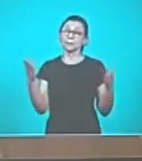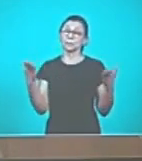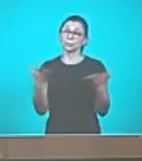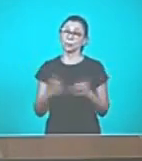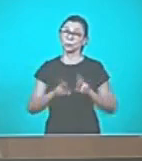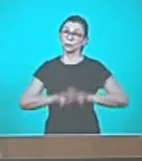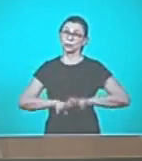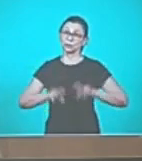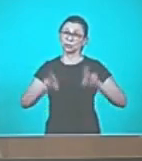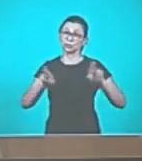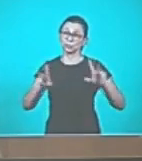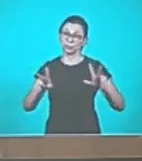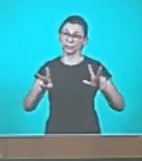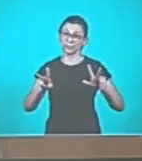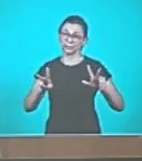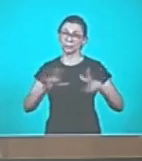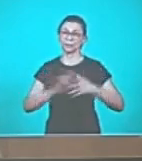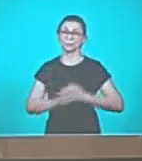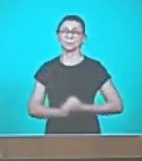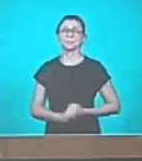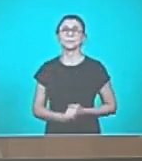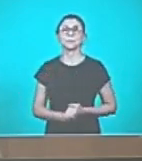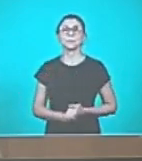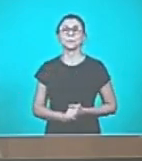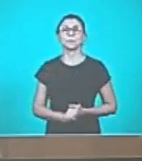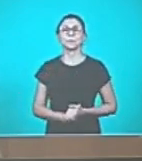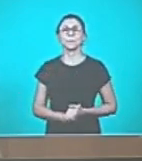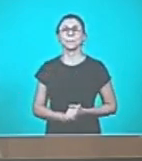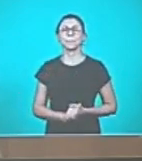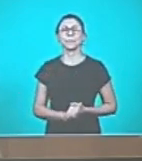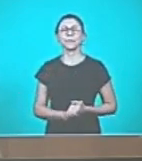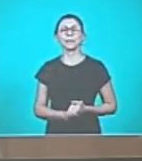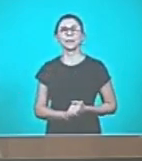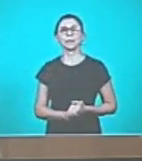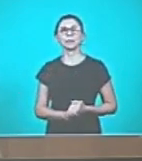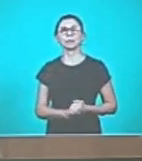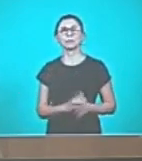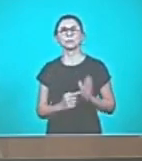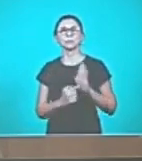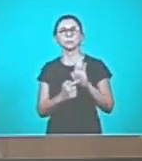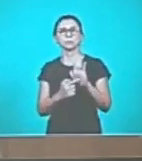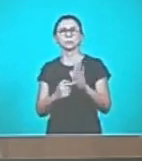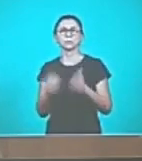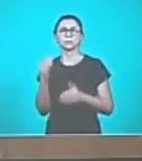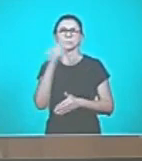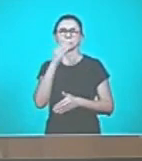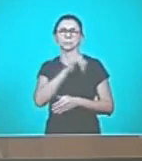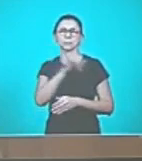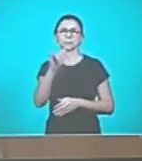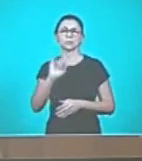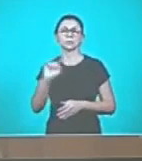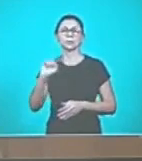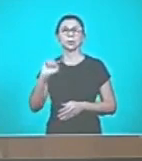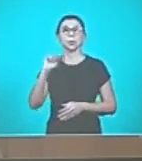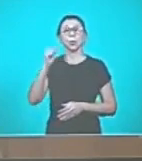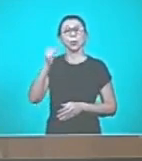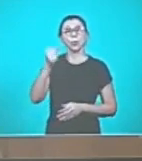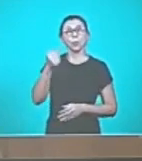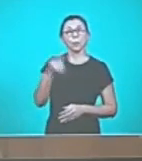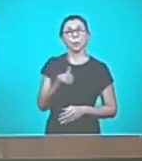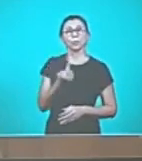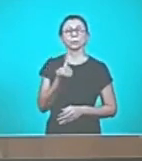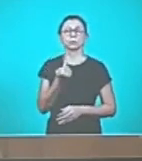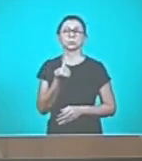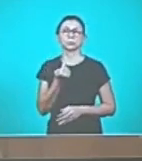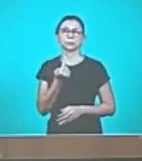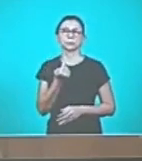the dynamic today is a little different, we're going to present here a few quick announcements, and